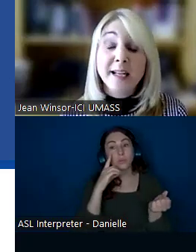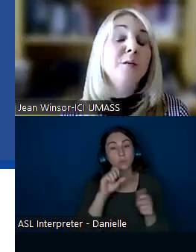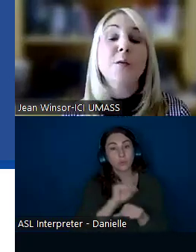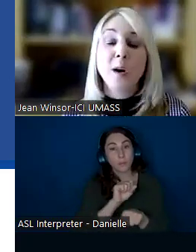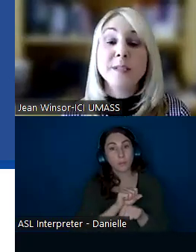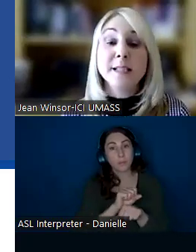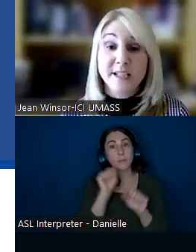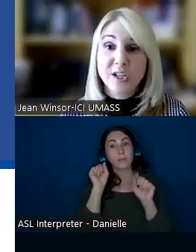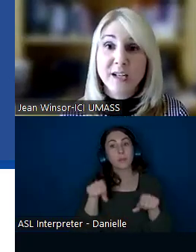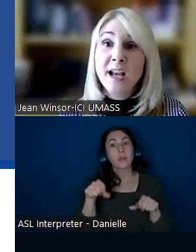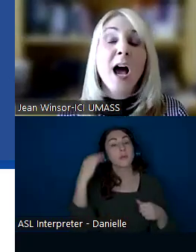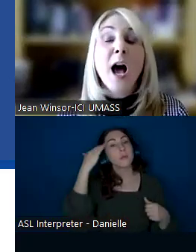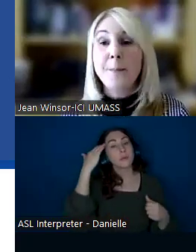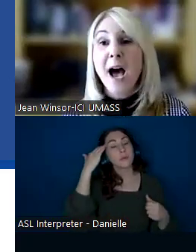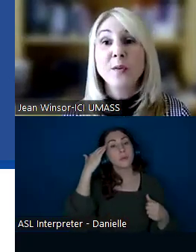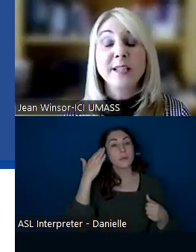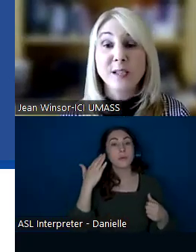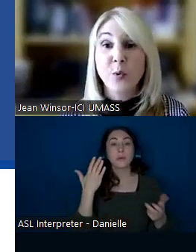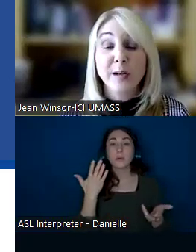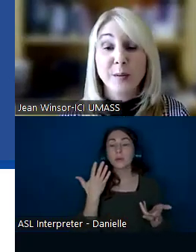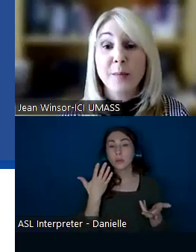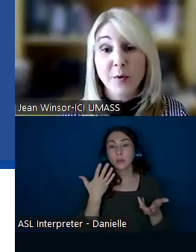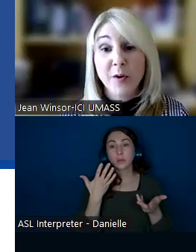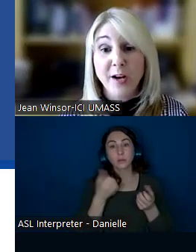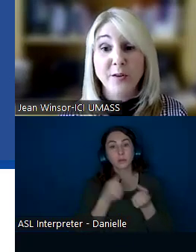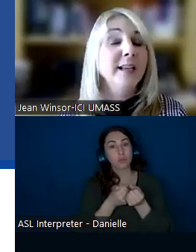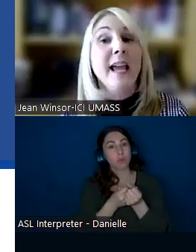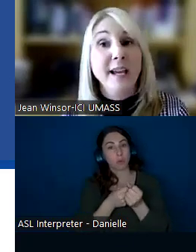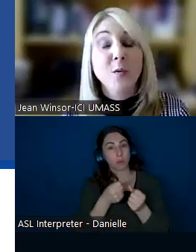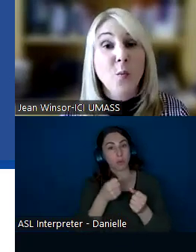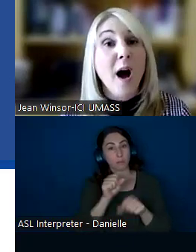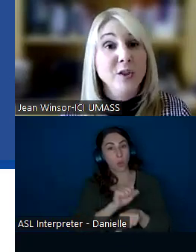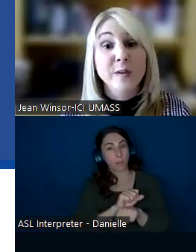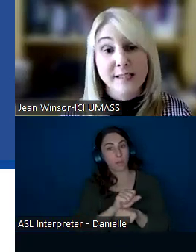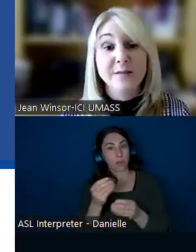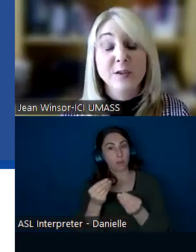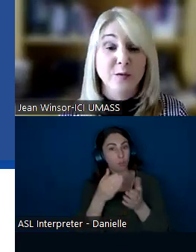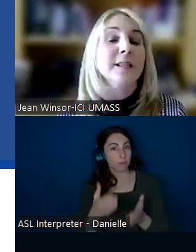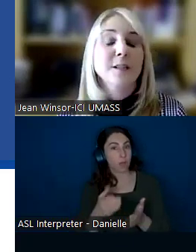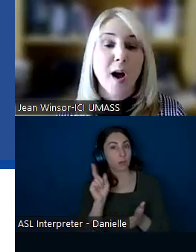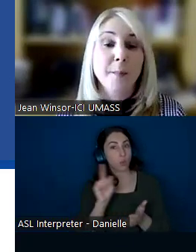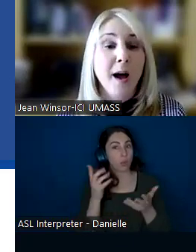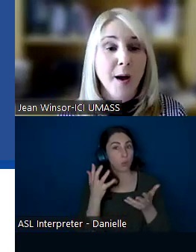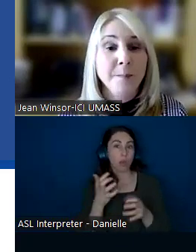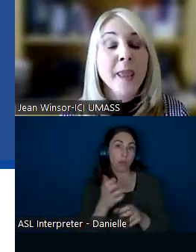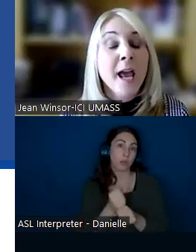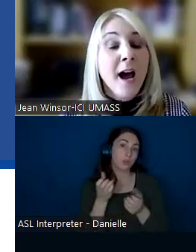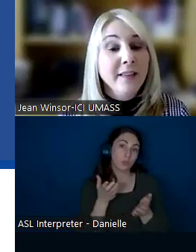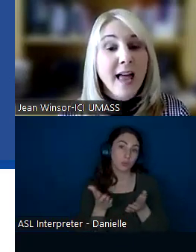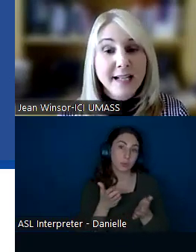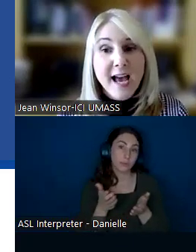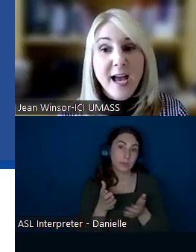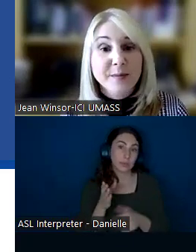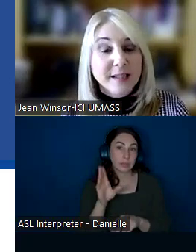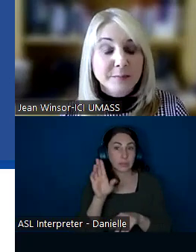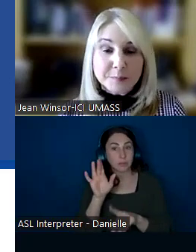make an informed decision about the supported employment provider that they want to receive services from. A